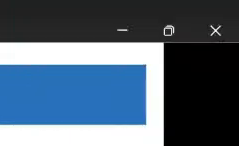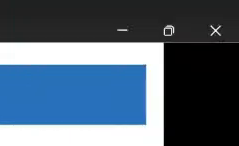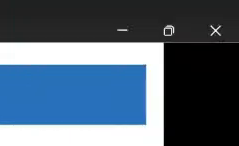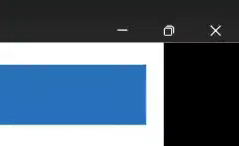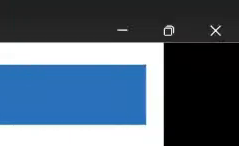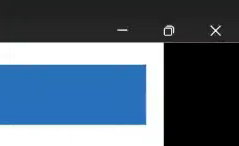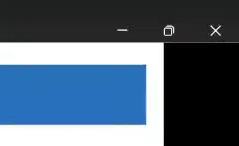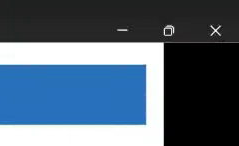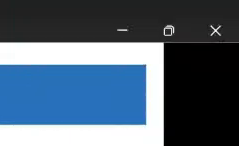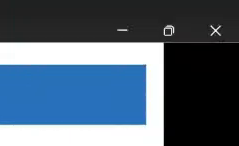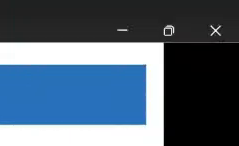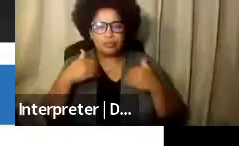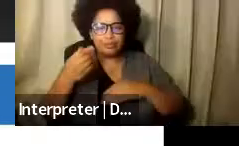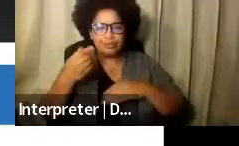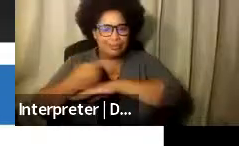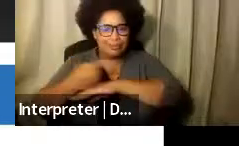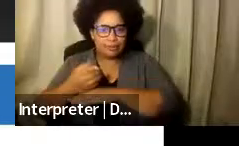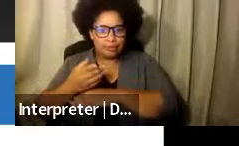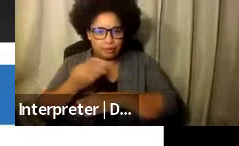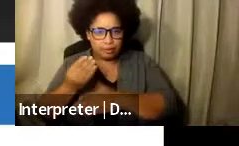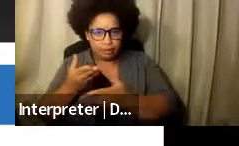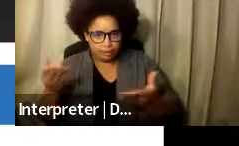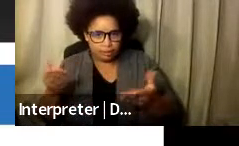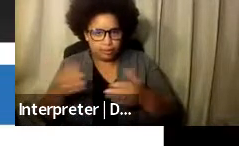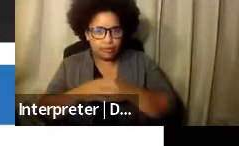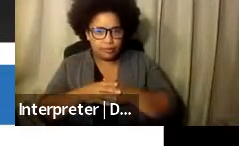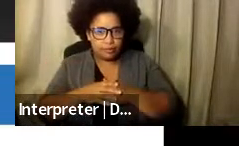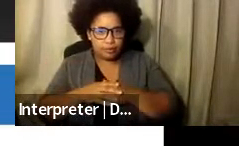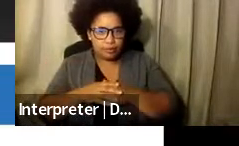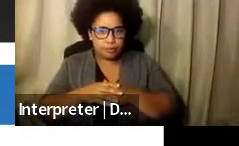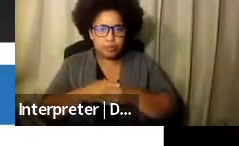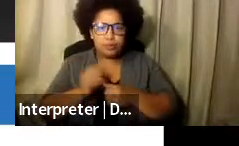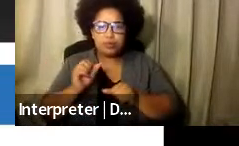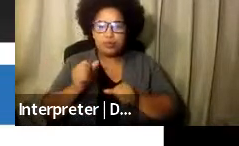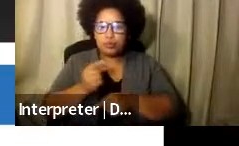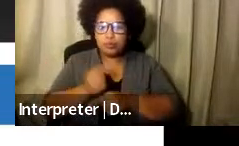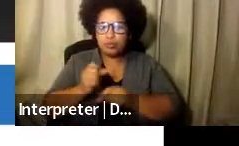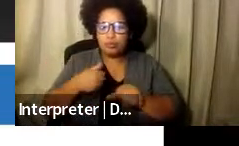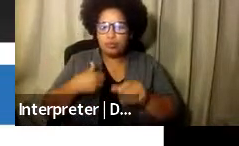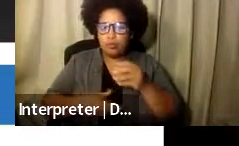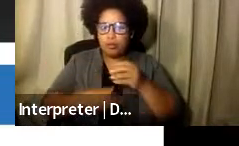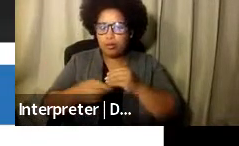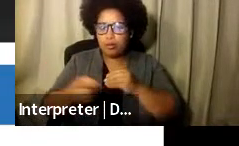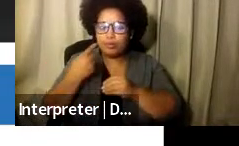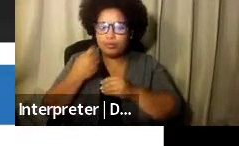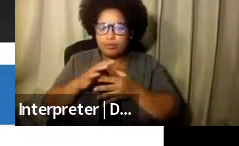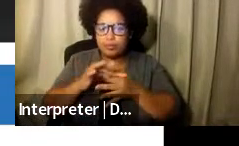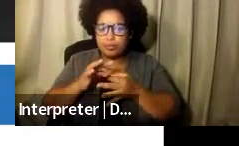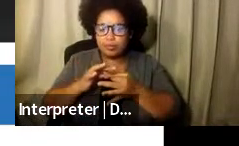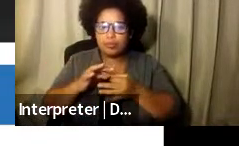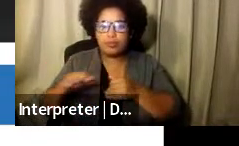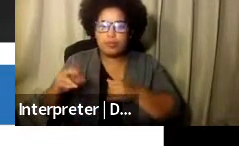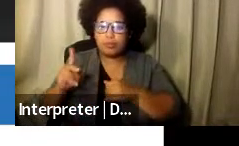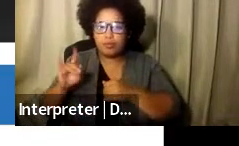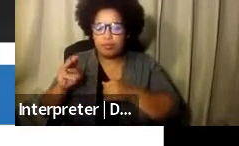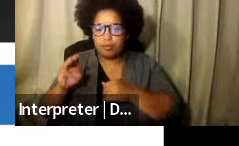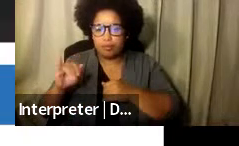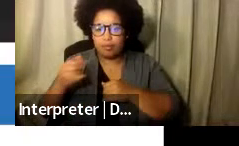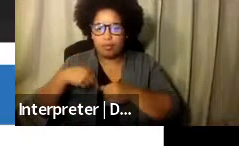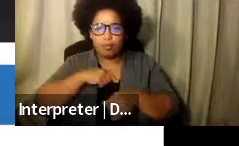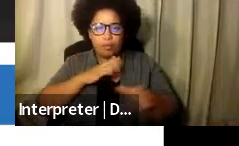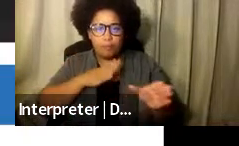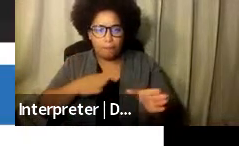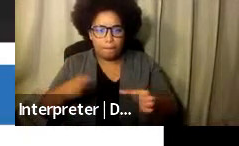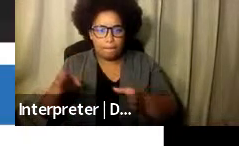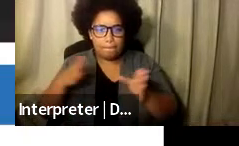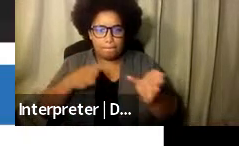alluding to. Yeah, I mean, I can just add that exactly what you were saying, Kimmy, that, you know, we're planning